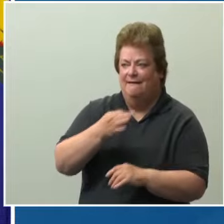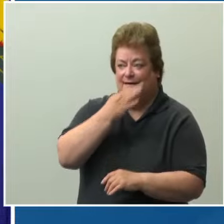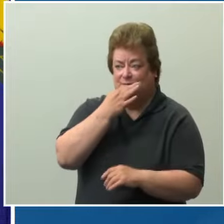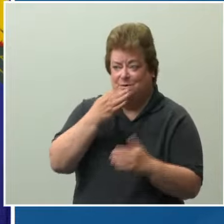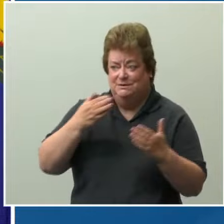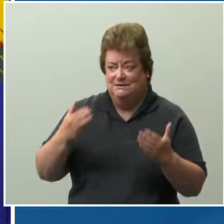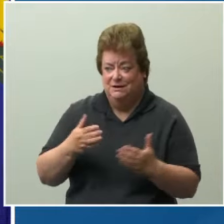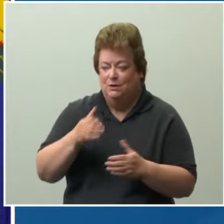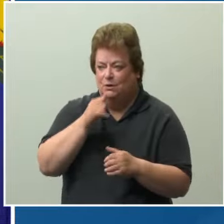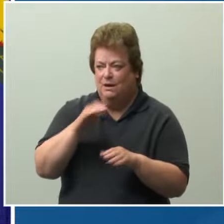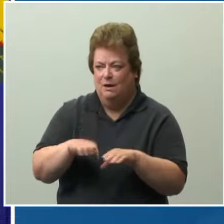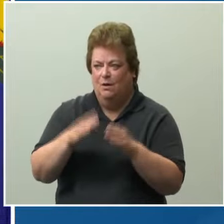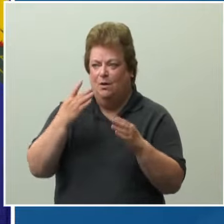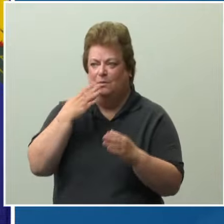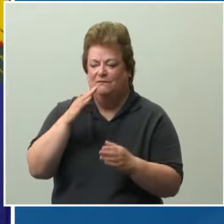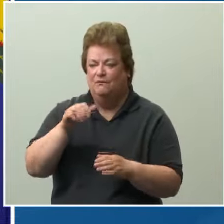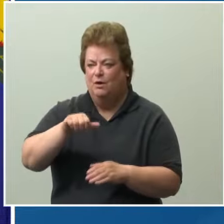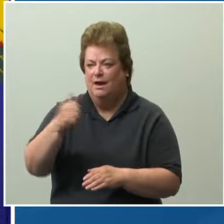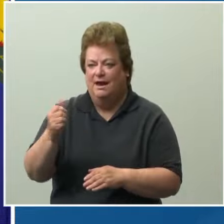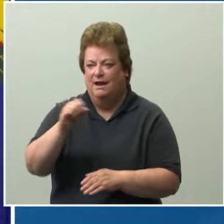up to questions.